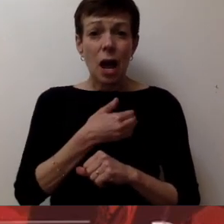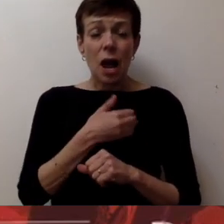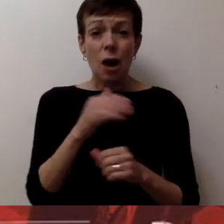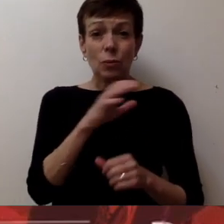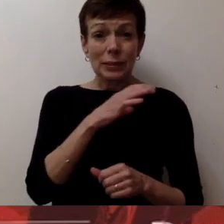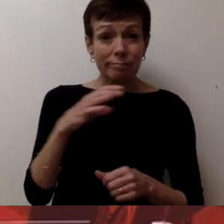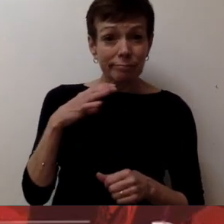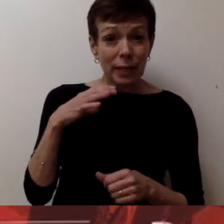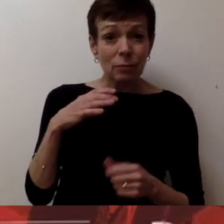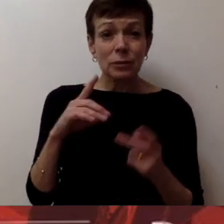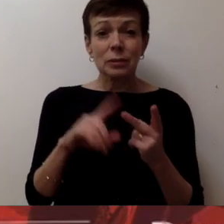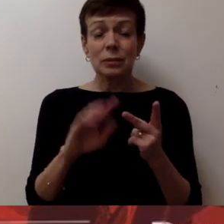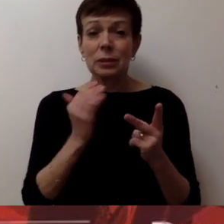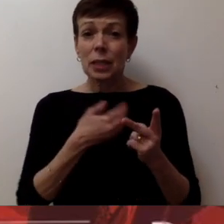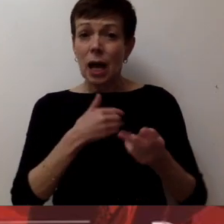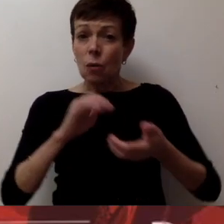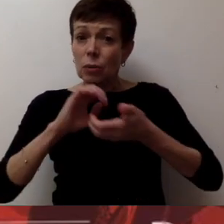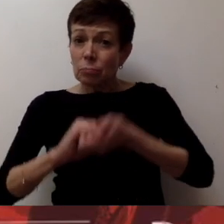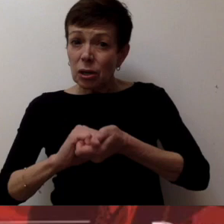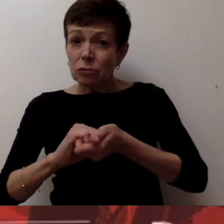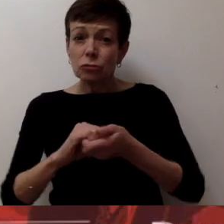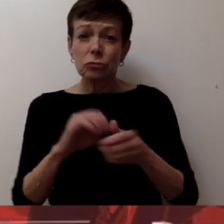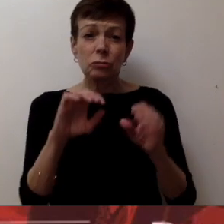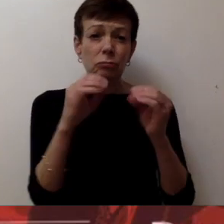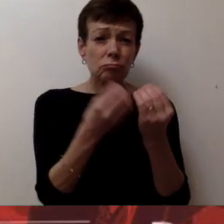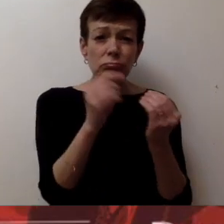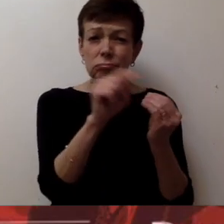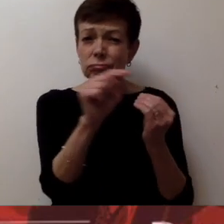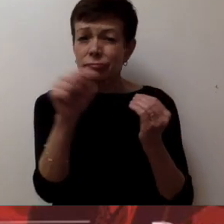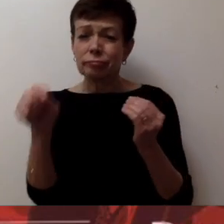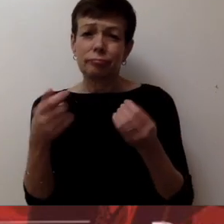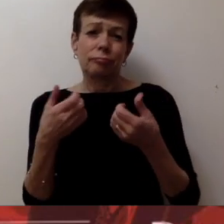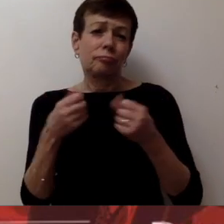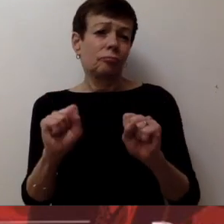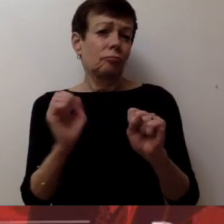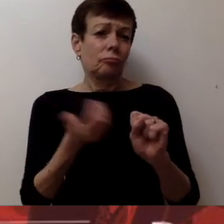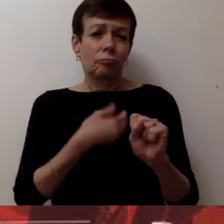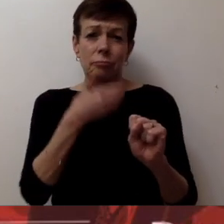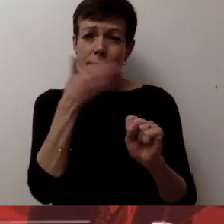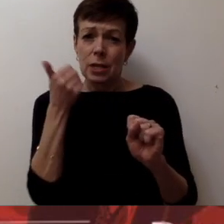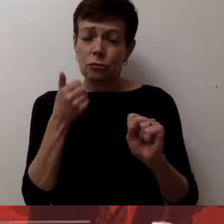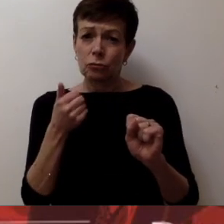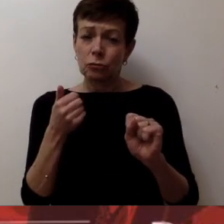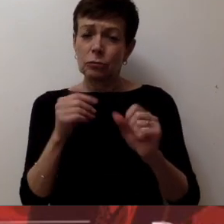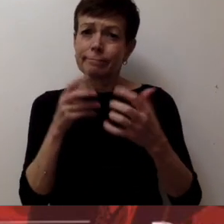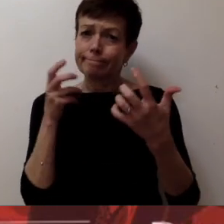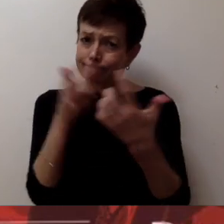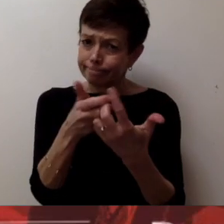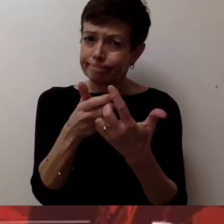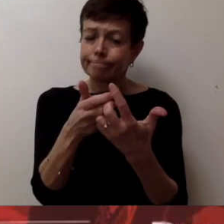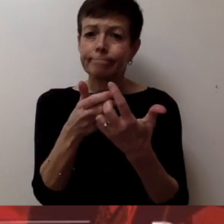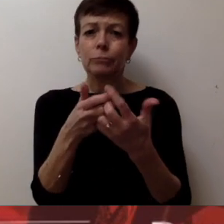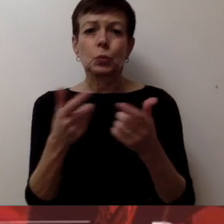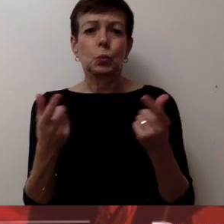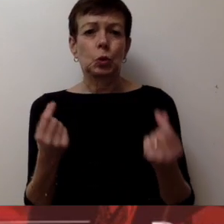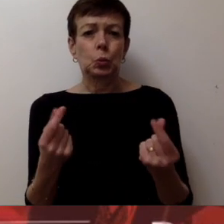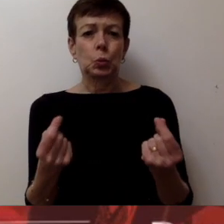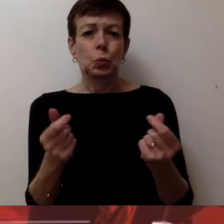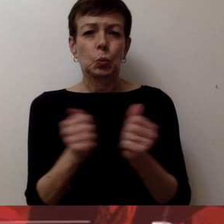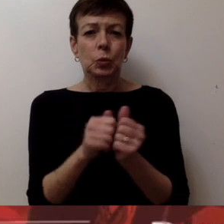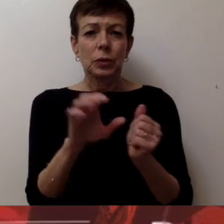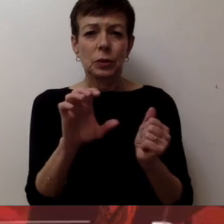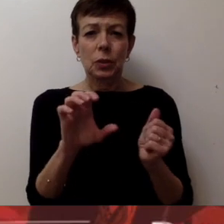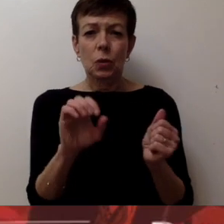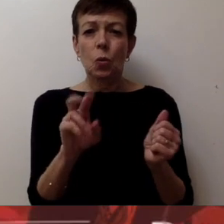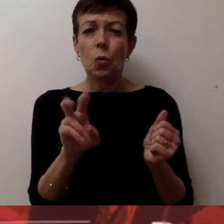and agencies are doing everything that we can to respond to the COVID-19 pandemic and to ensure that the safety and well-being